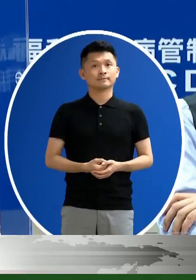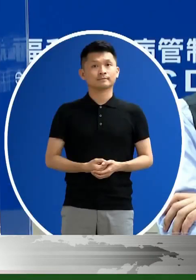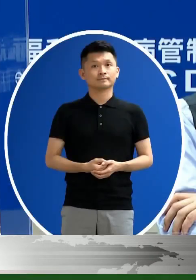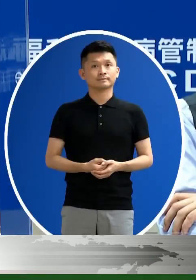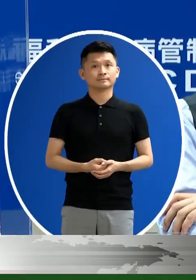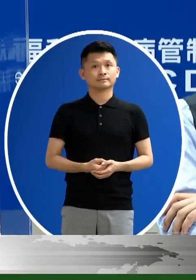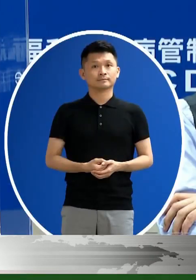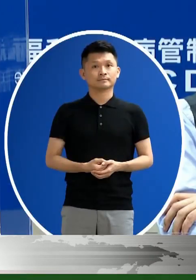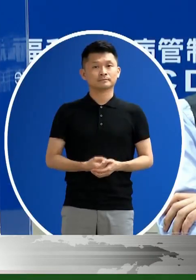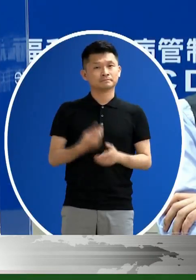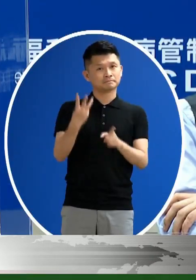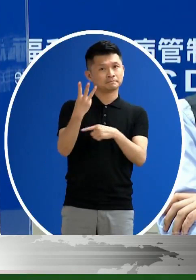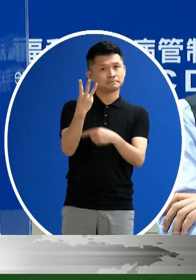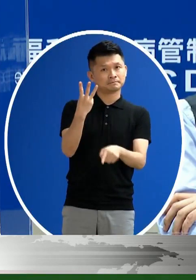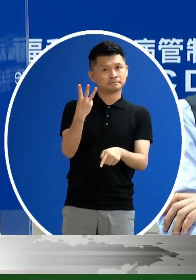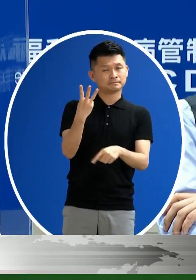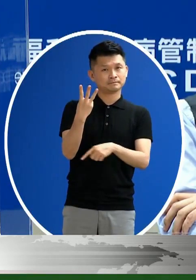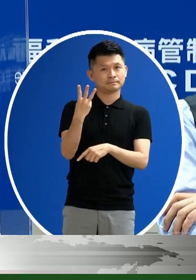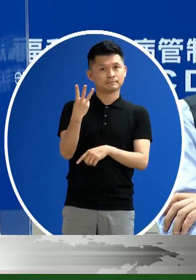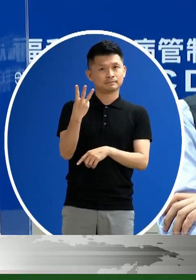alert.